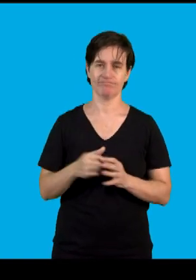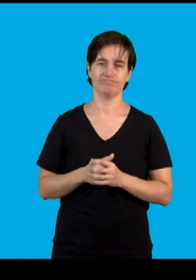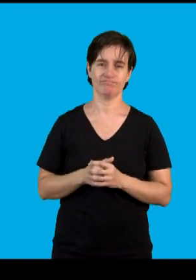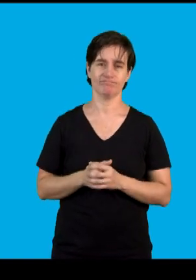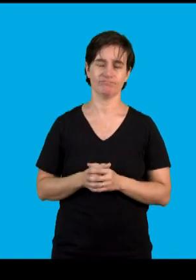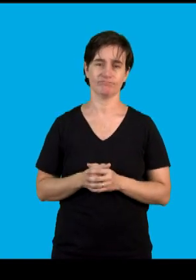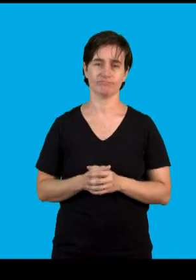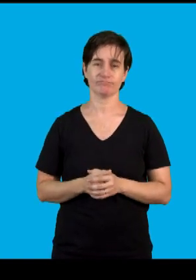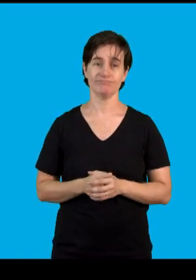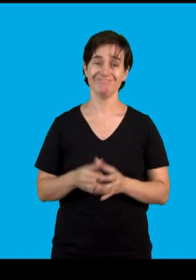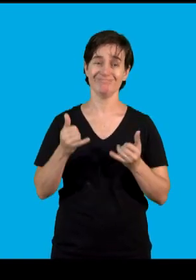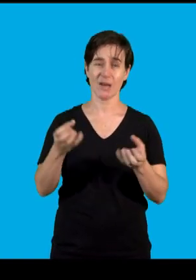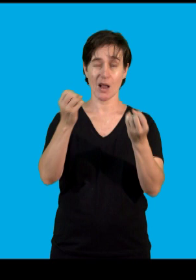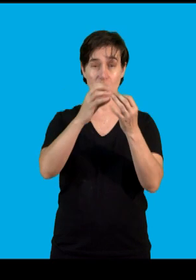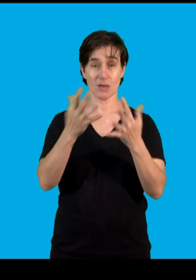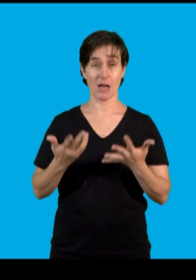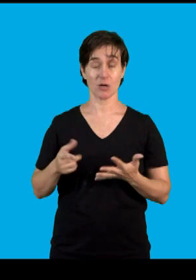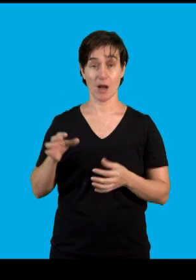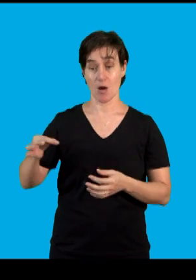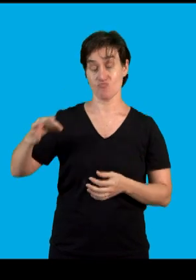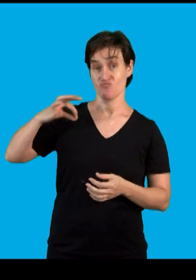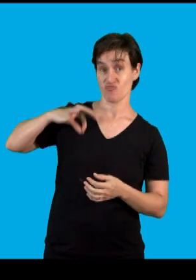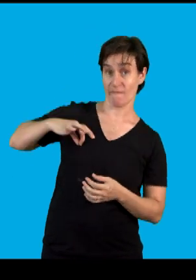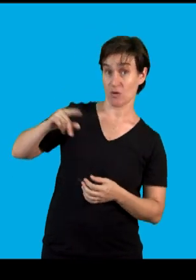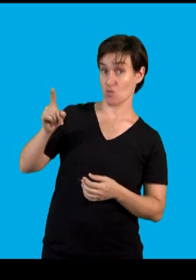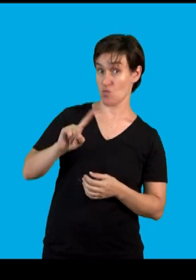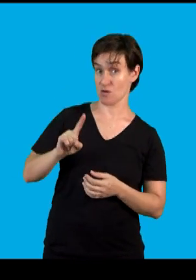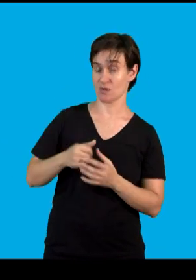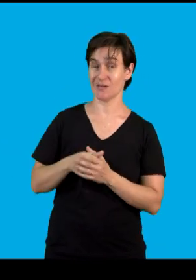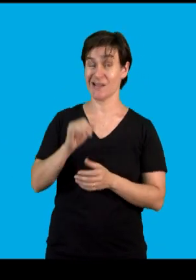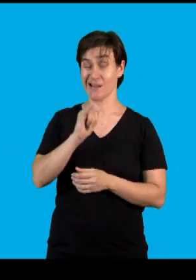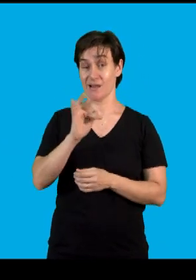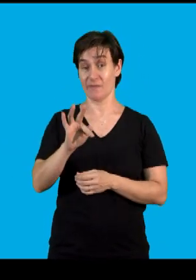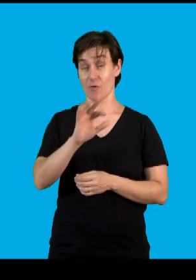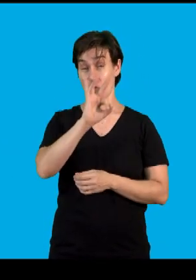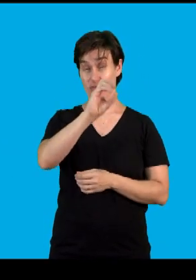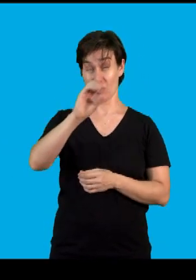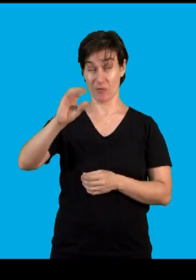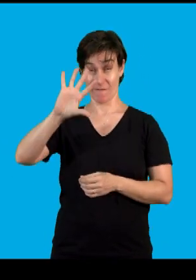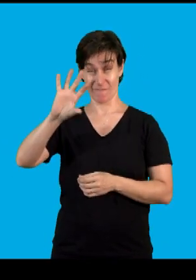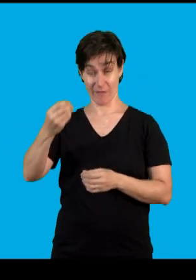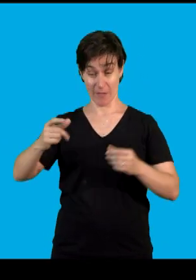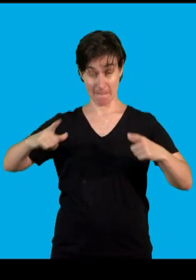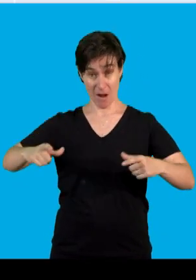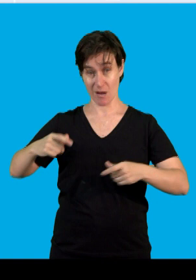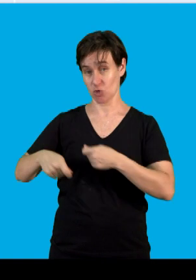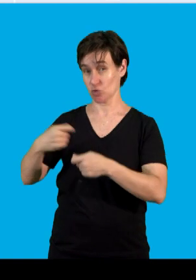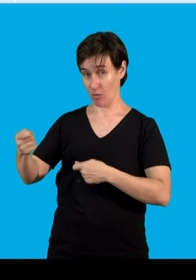Now, calculate the profit if 350 pies are